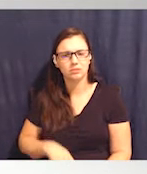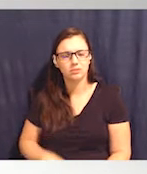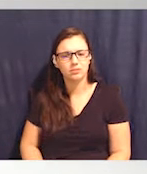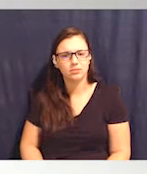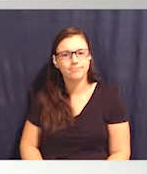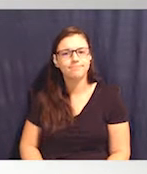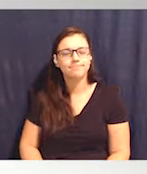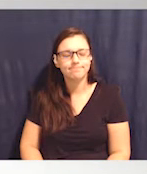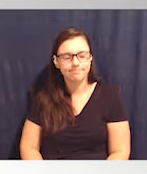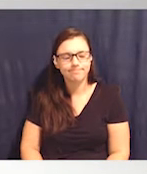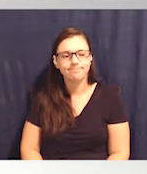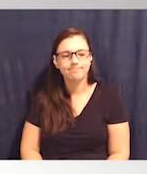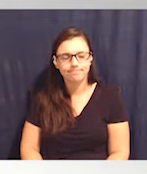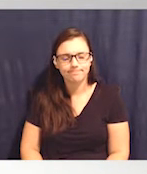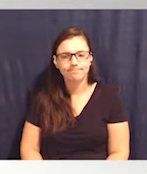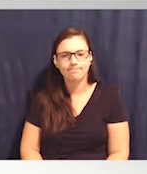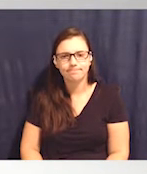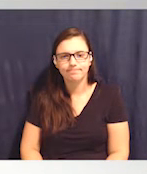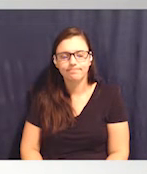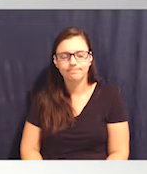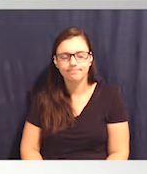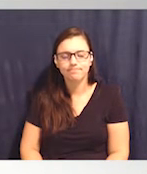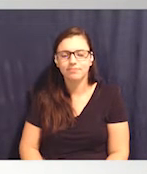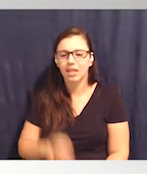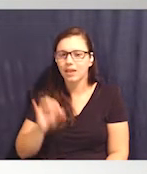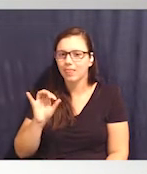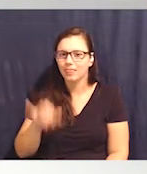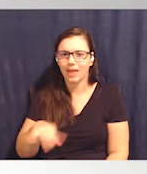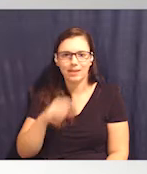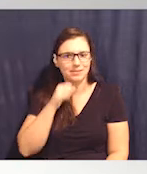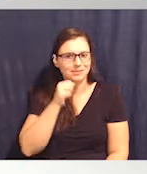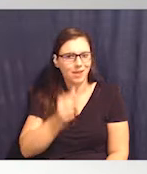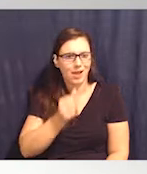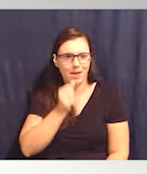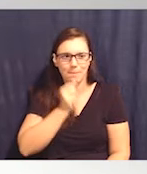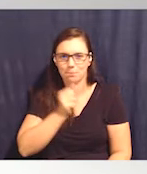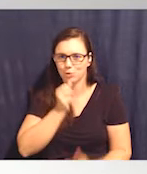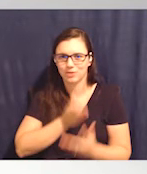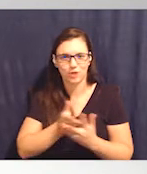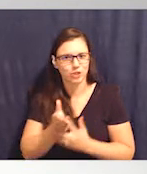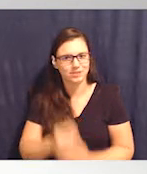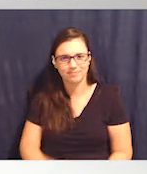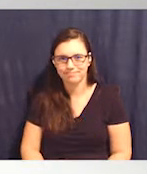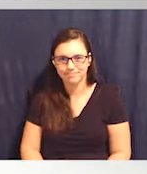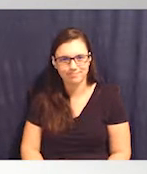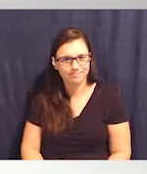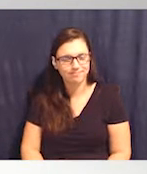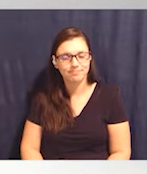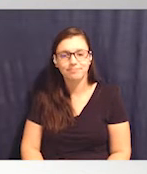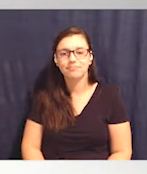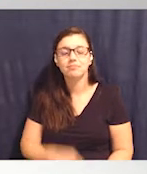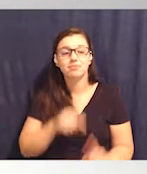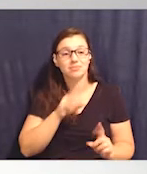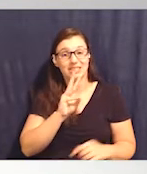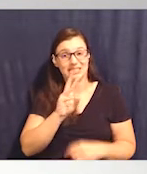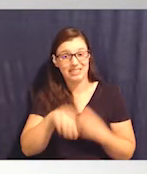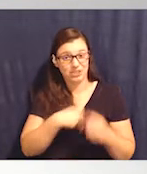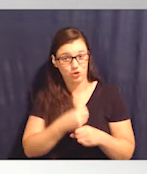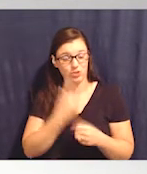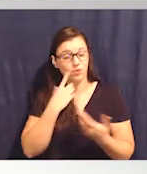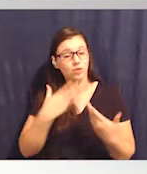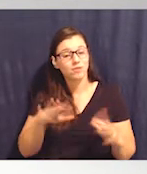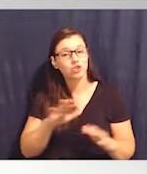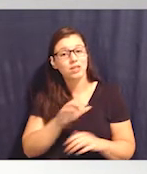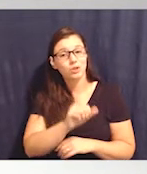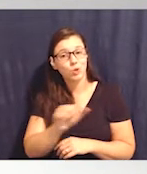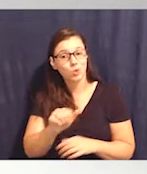That's not having perseverance. It took Ian 6 years to finish his associate's degree. Why? It took him 3 semesters to pass